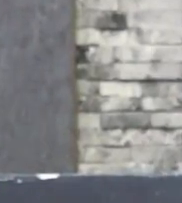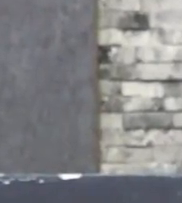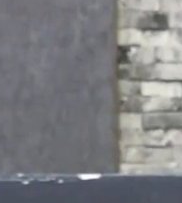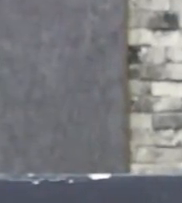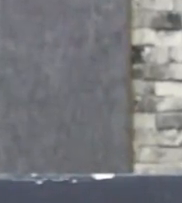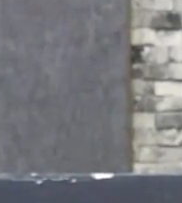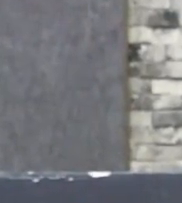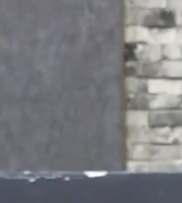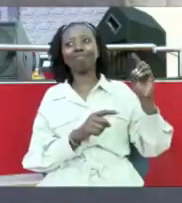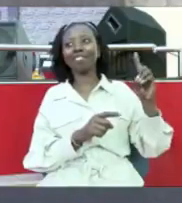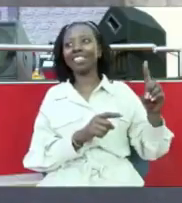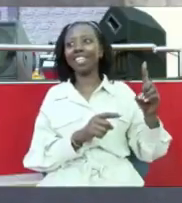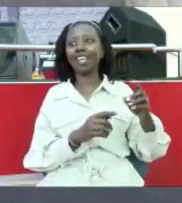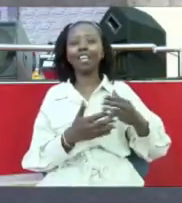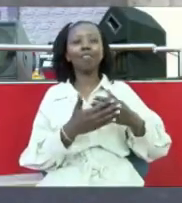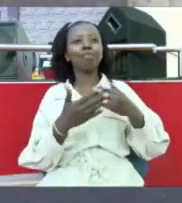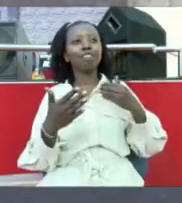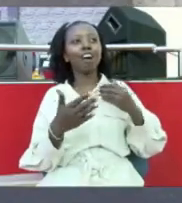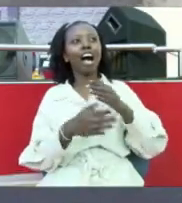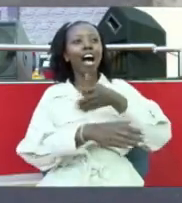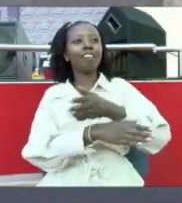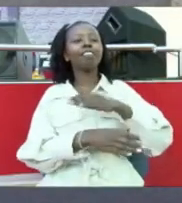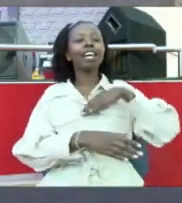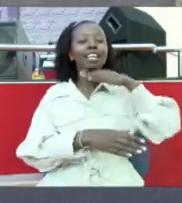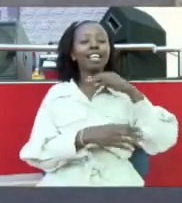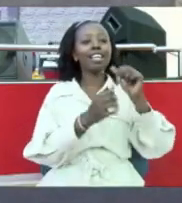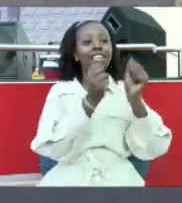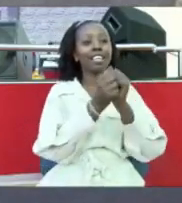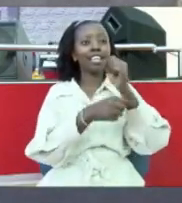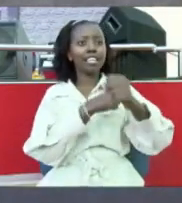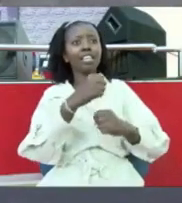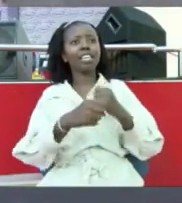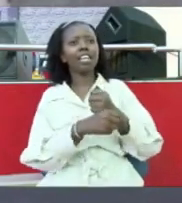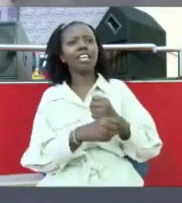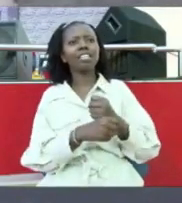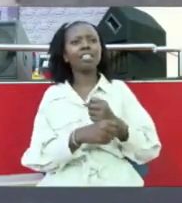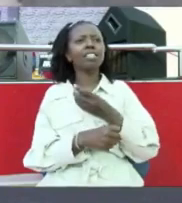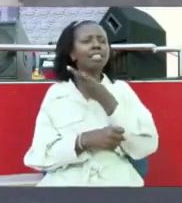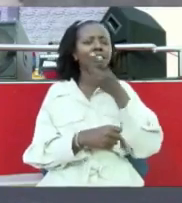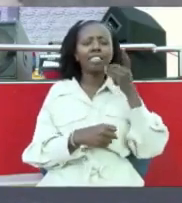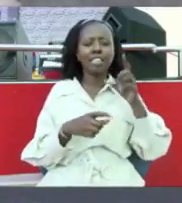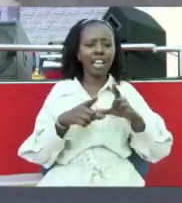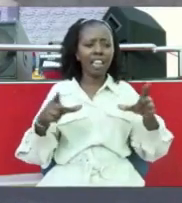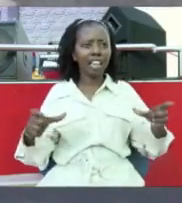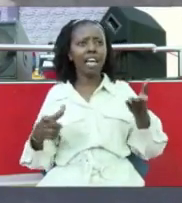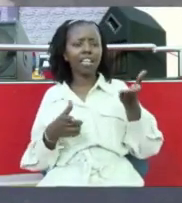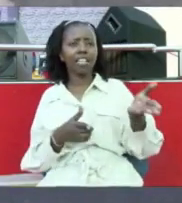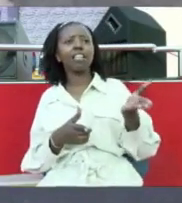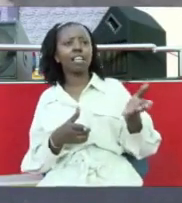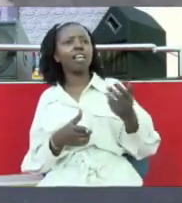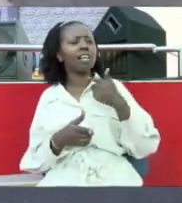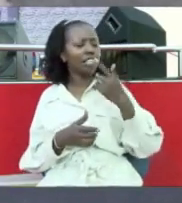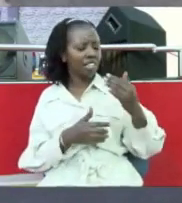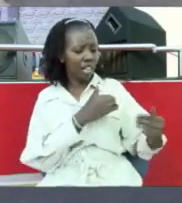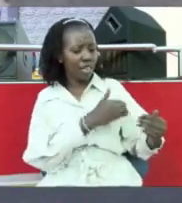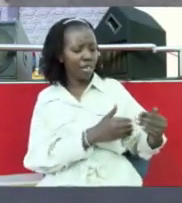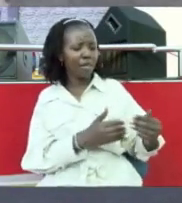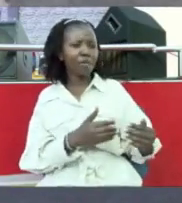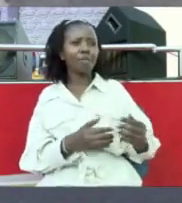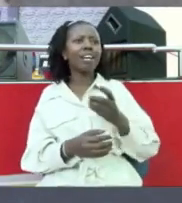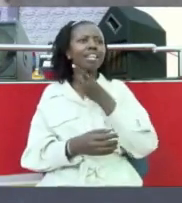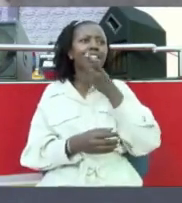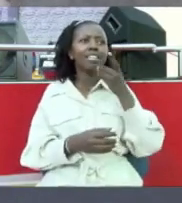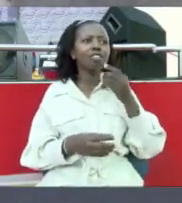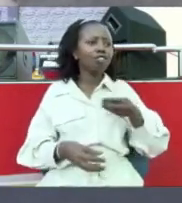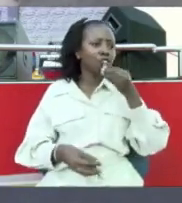pale AD 56. Which is 10 years. Ambayo ni miaka 10. Famine was still going on. Ya kwamba njaa ilikuwa inaendelea. Mwambie njaa ilikuwa ndefu.